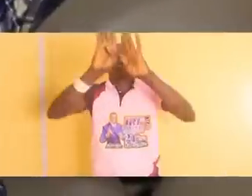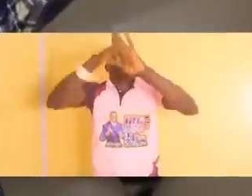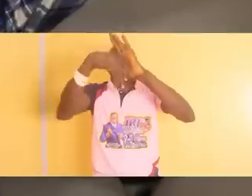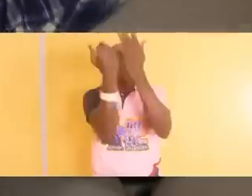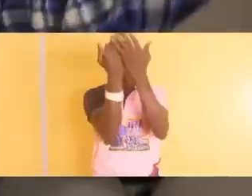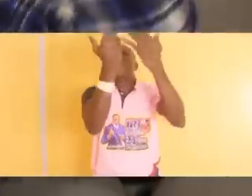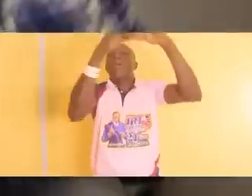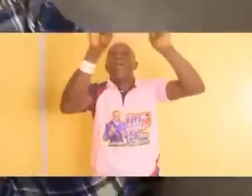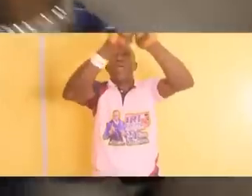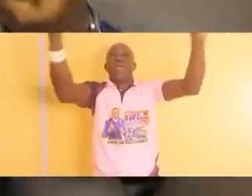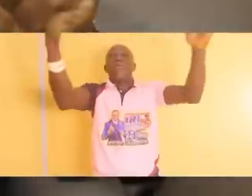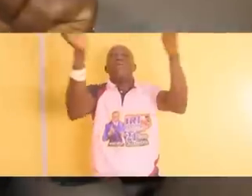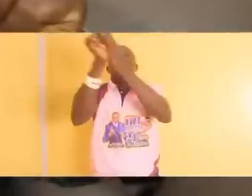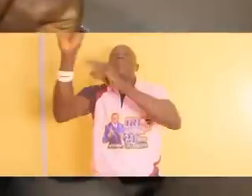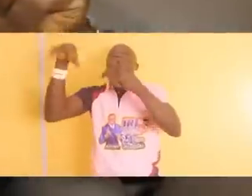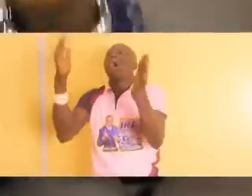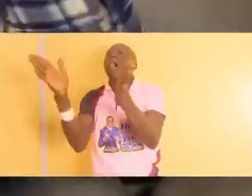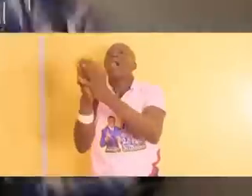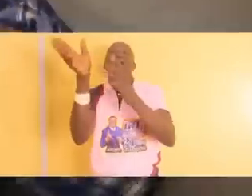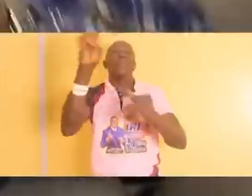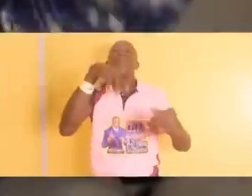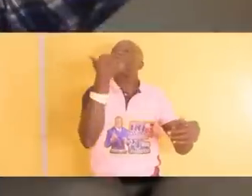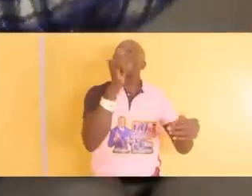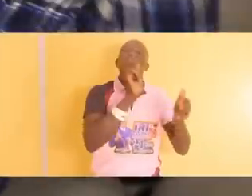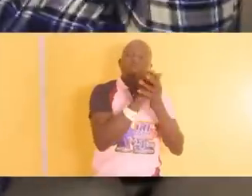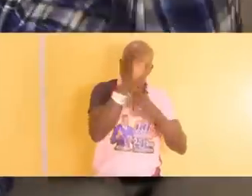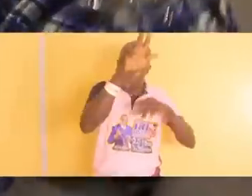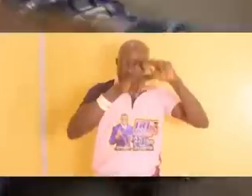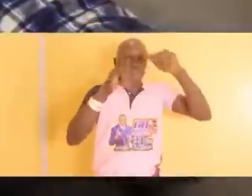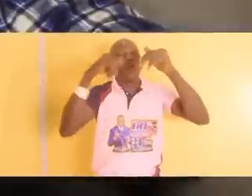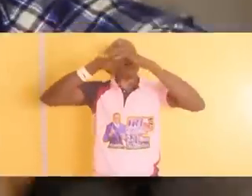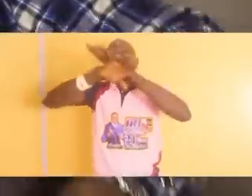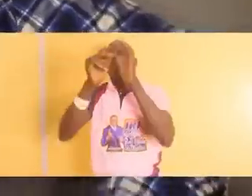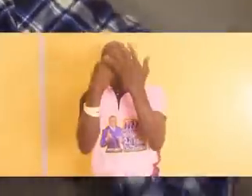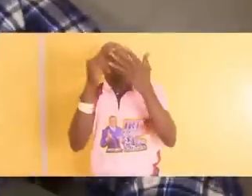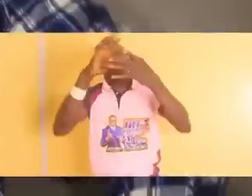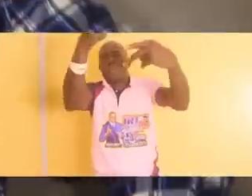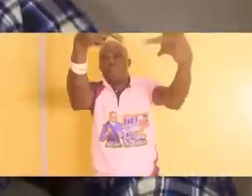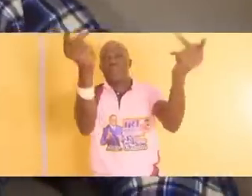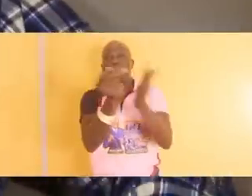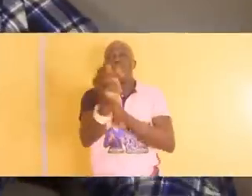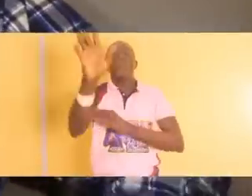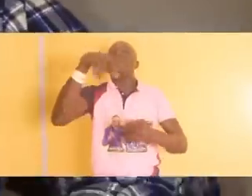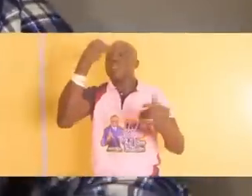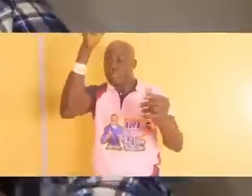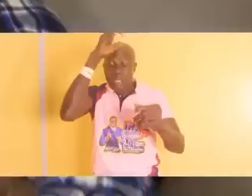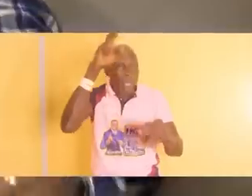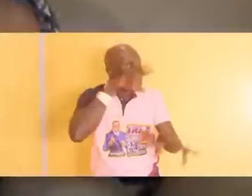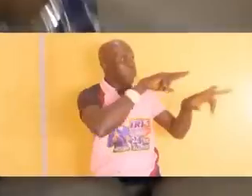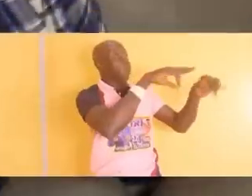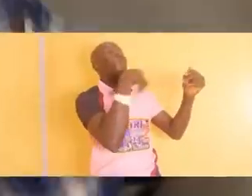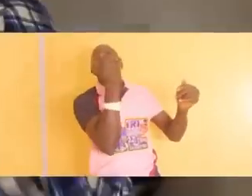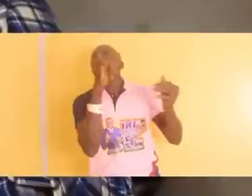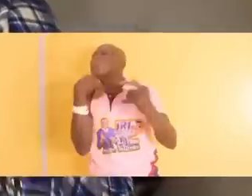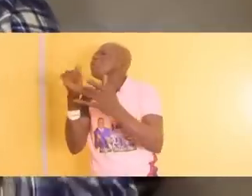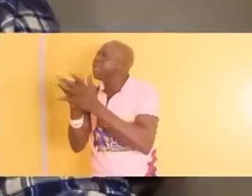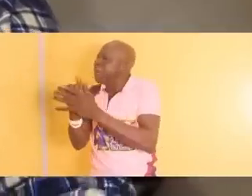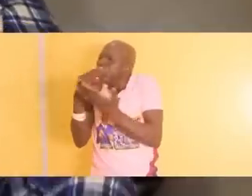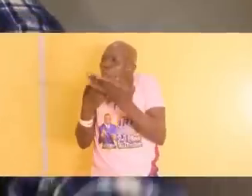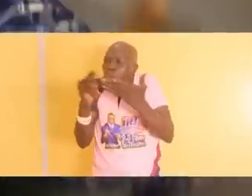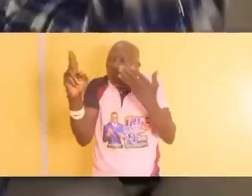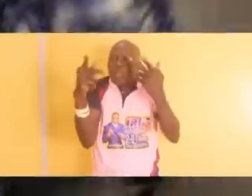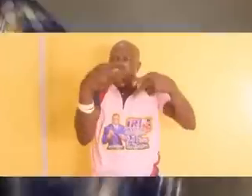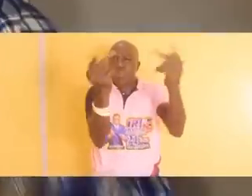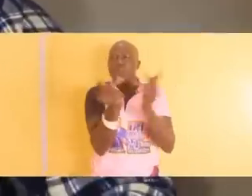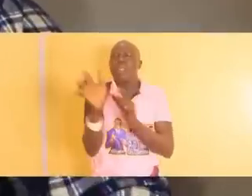The gates of heaven was open because he asked who will move to the holy mountains. Satan opened his eyes and looked at him. Who will stand